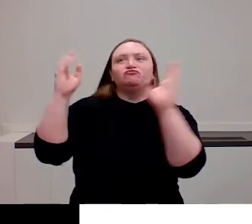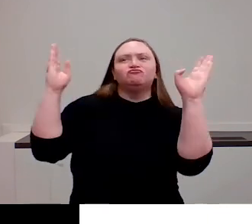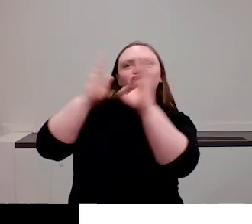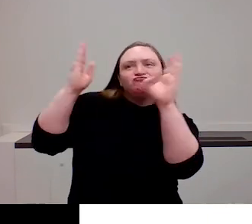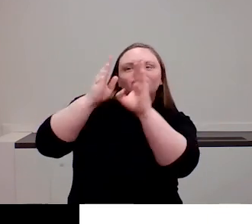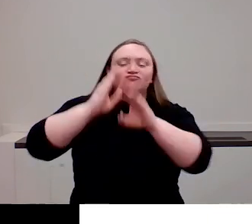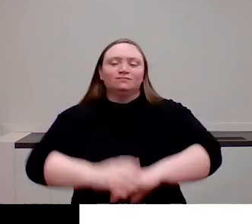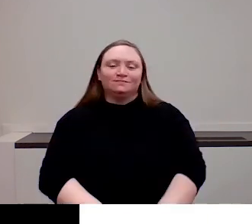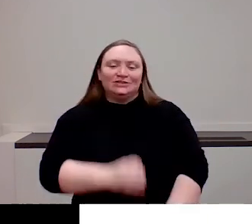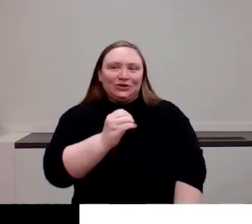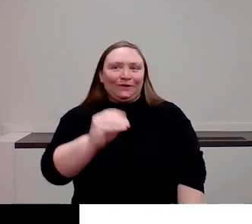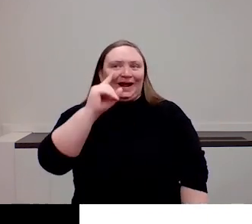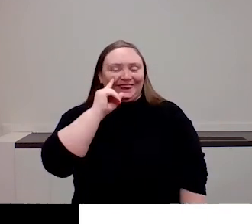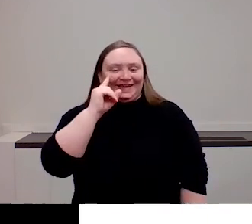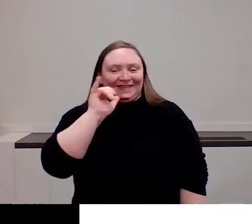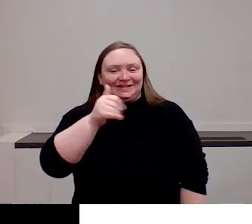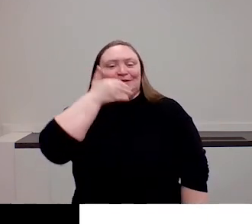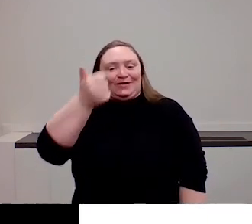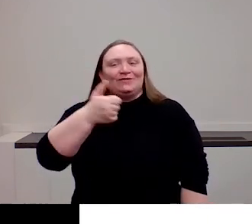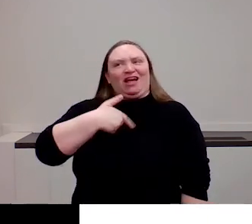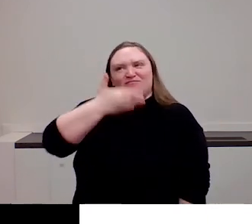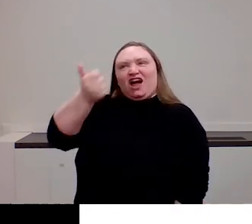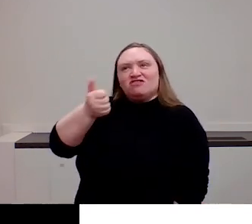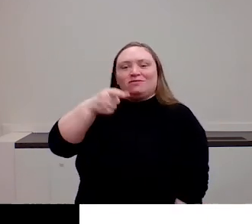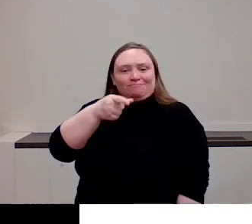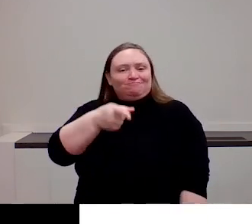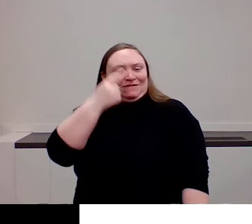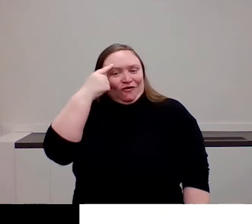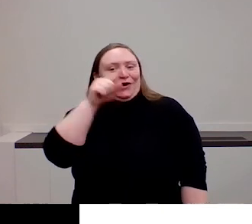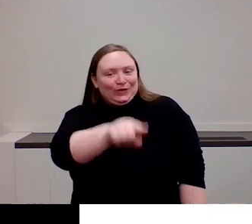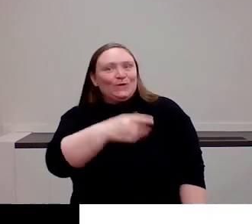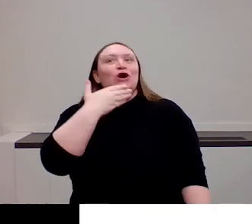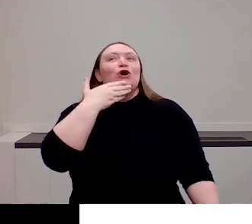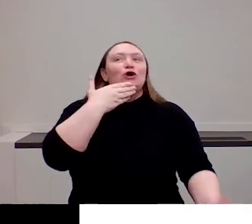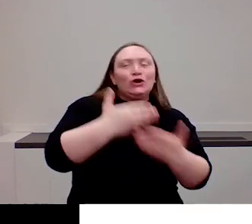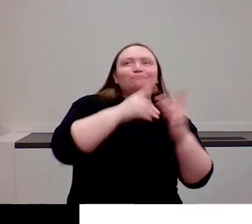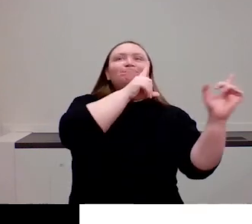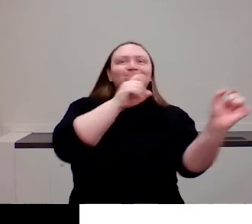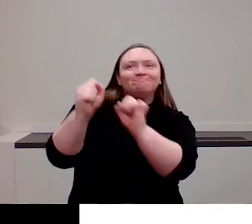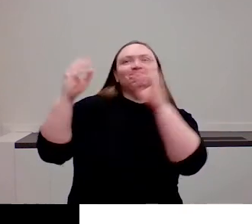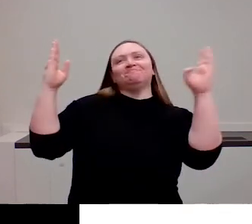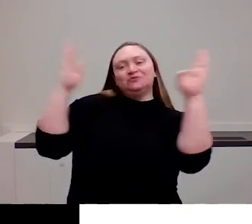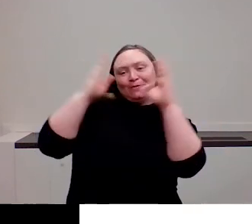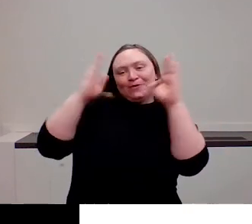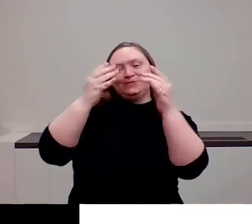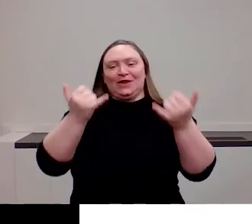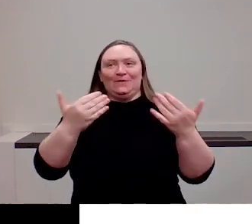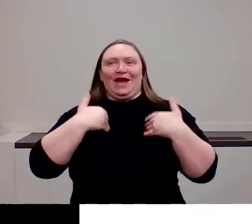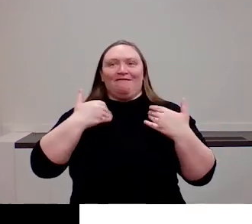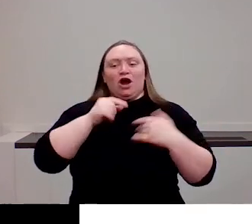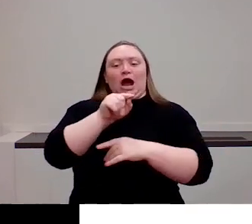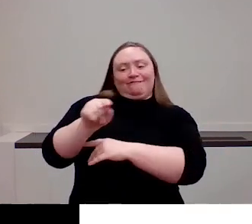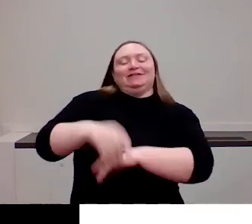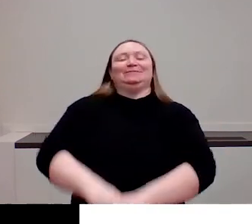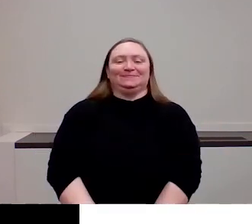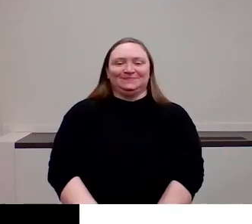trouble. So I think that yeah, it goes right up your alley, the good strategic trouble. So now we have a hyphen